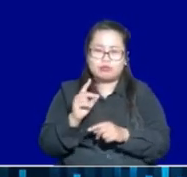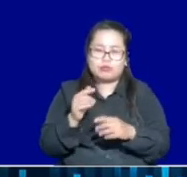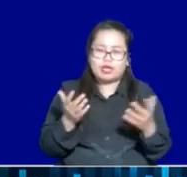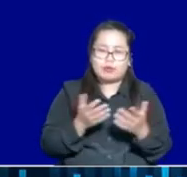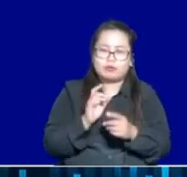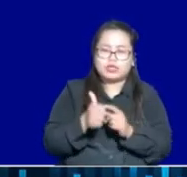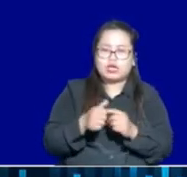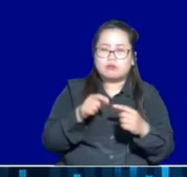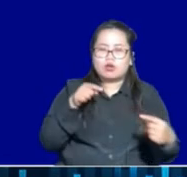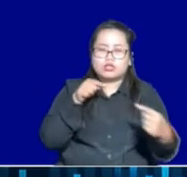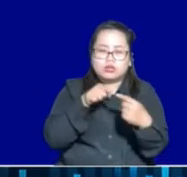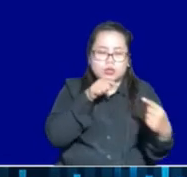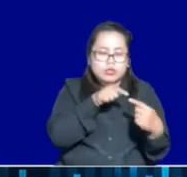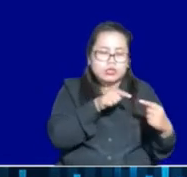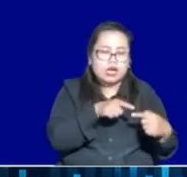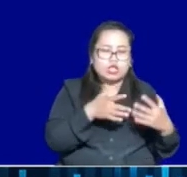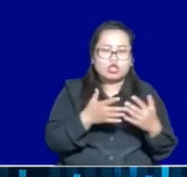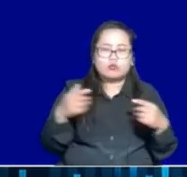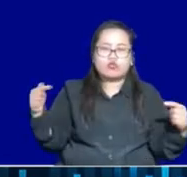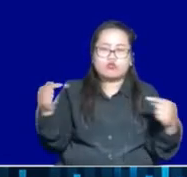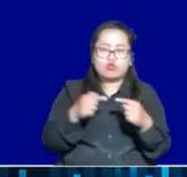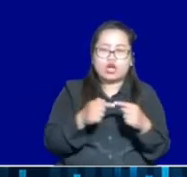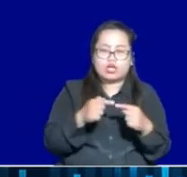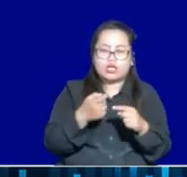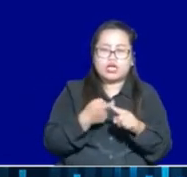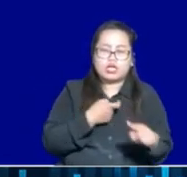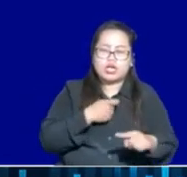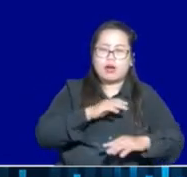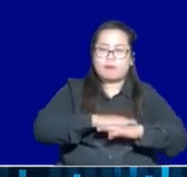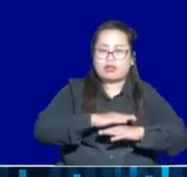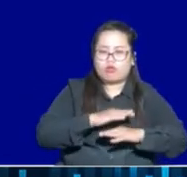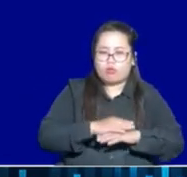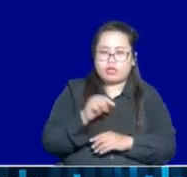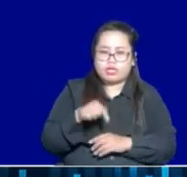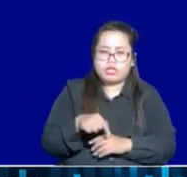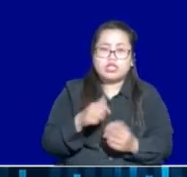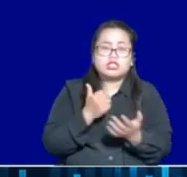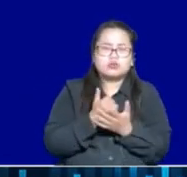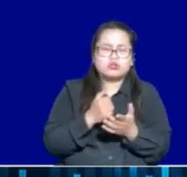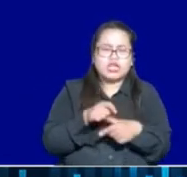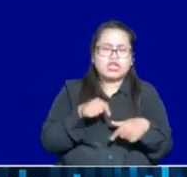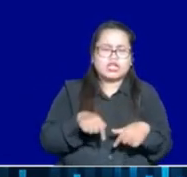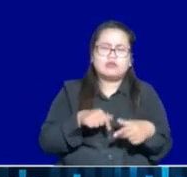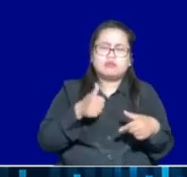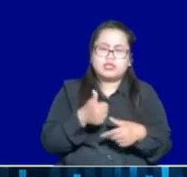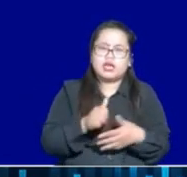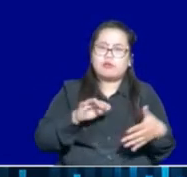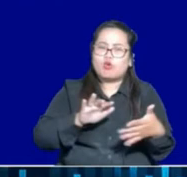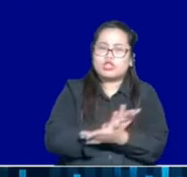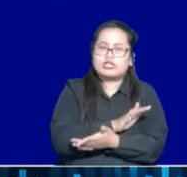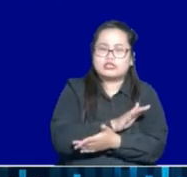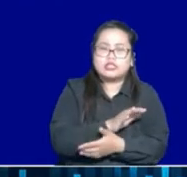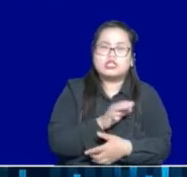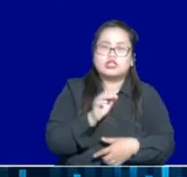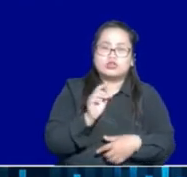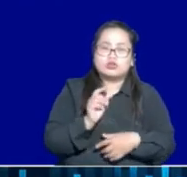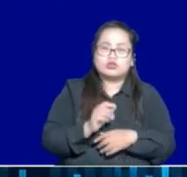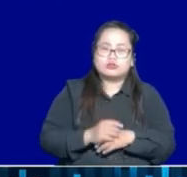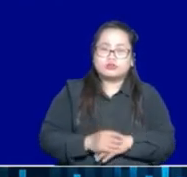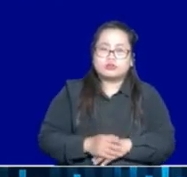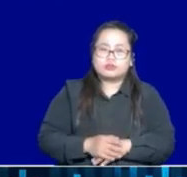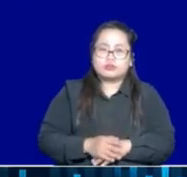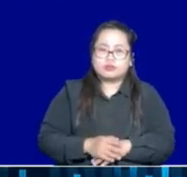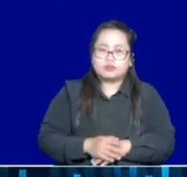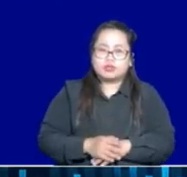the opportunity set of SMEs enormously. I won't tell you more about Gojek because you know more about Gojek than I do, but